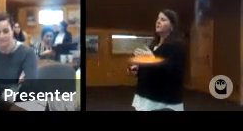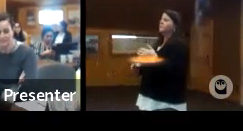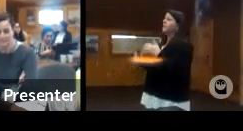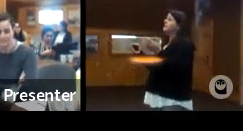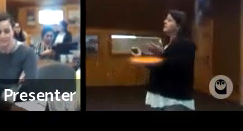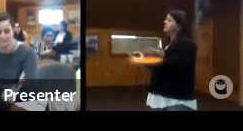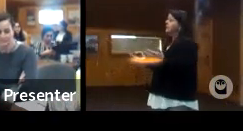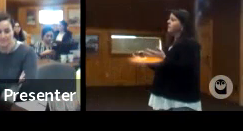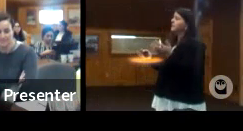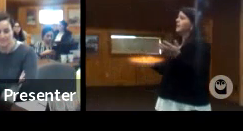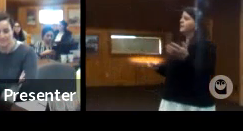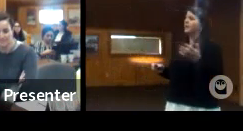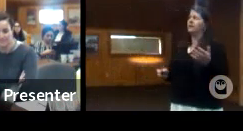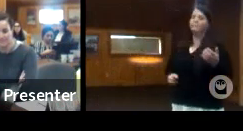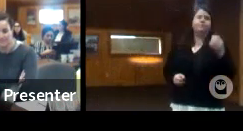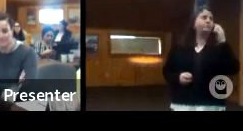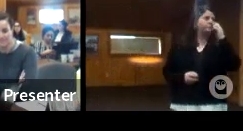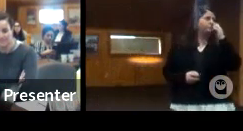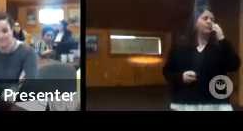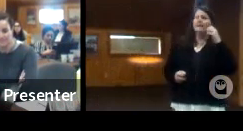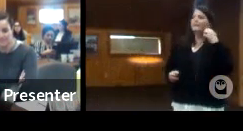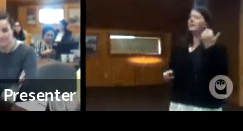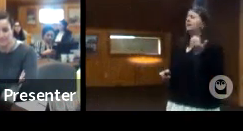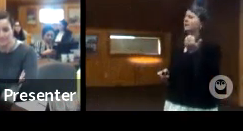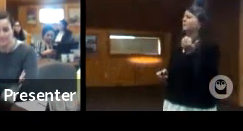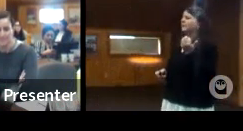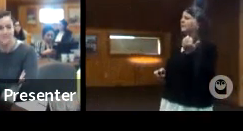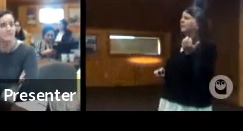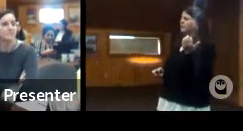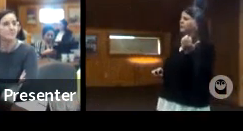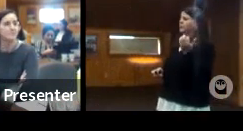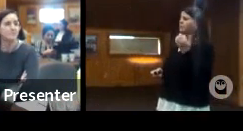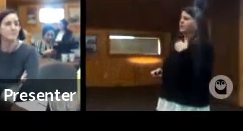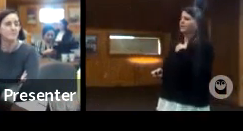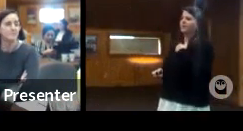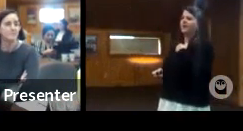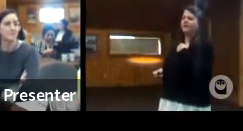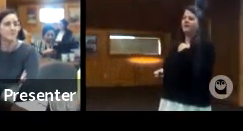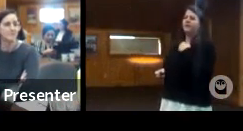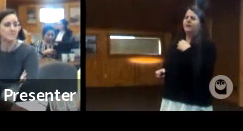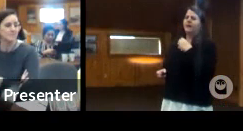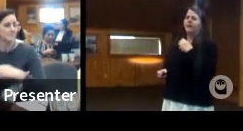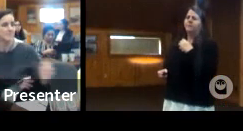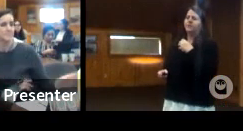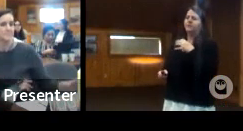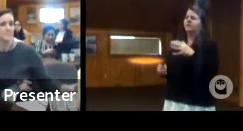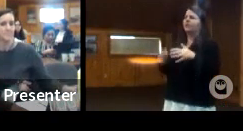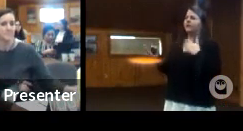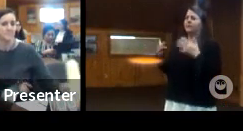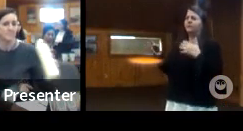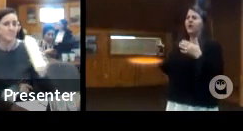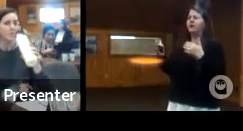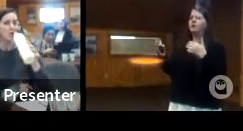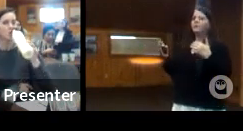want to pay attention to them and to educate them. In that second clip that I didn't include with Marissa Tomei, she